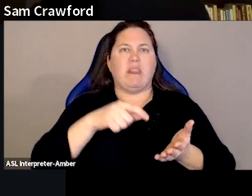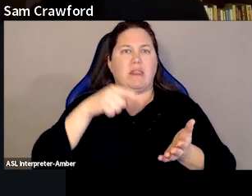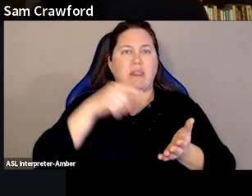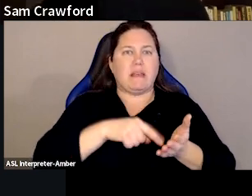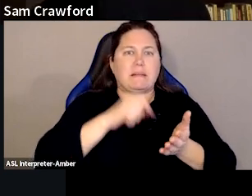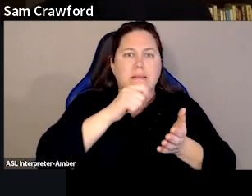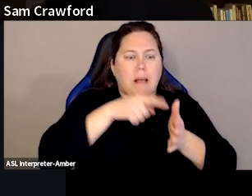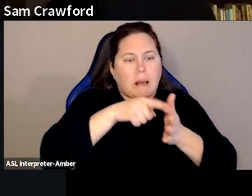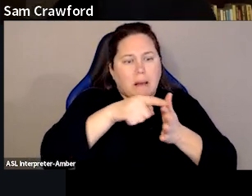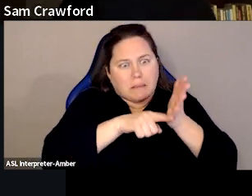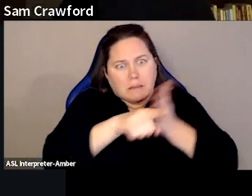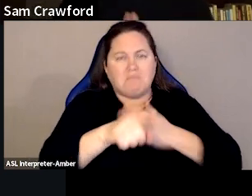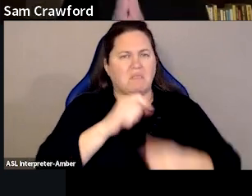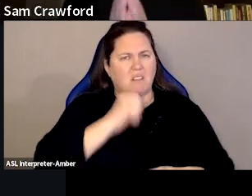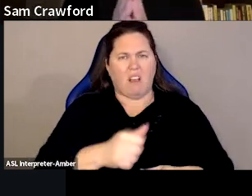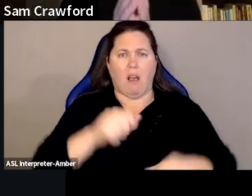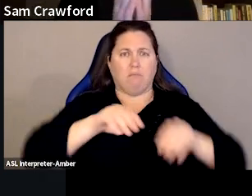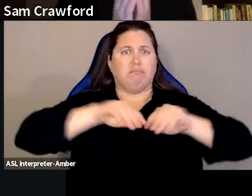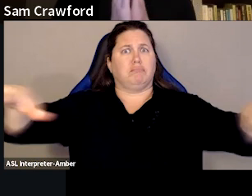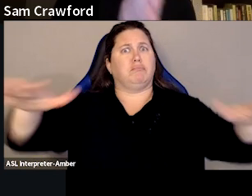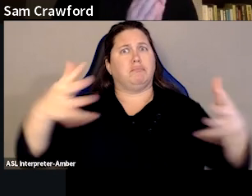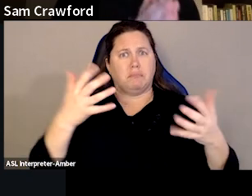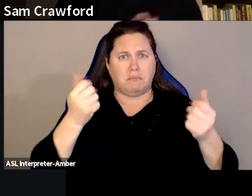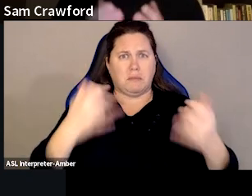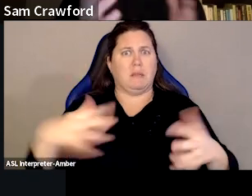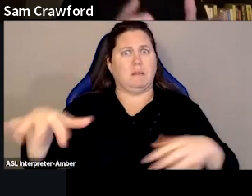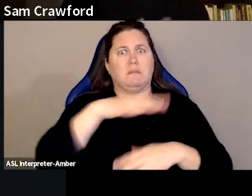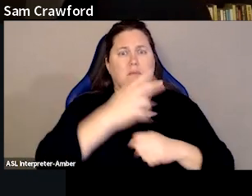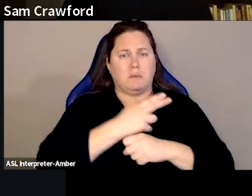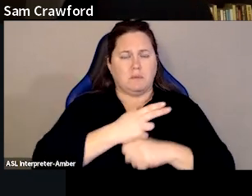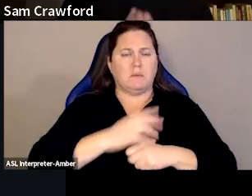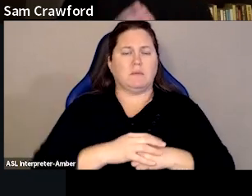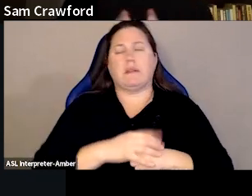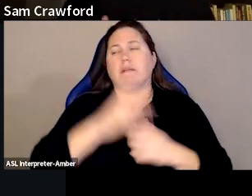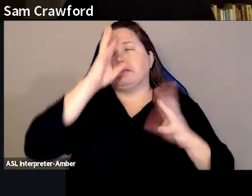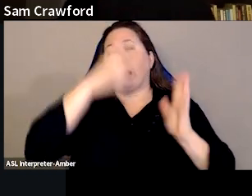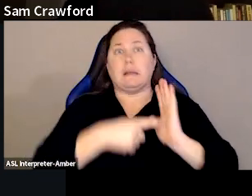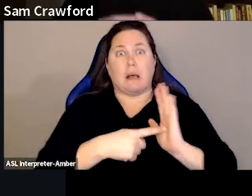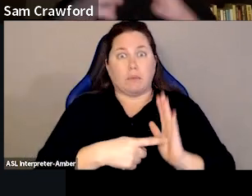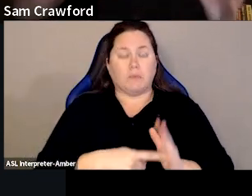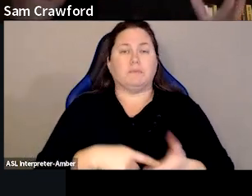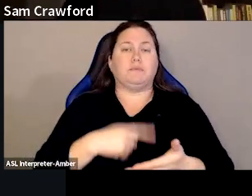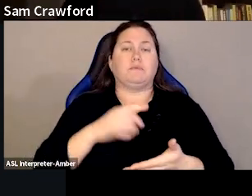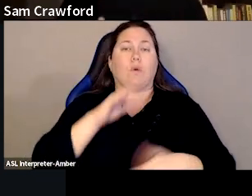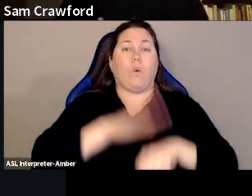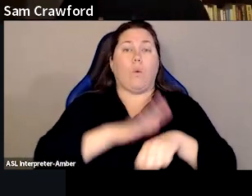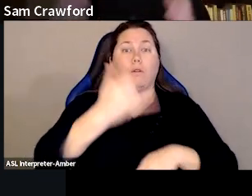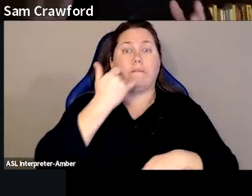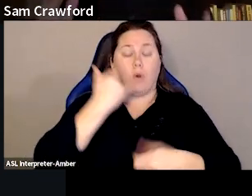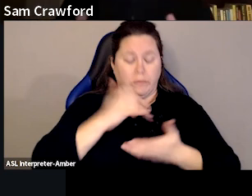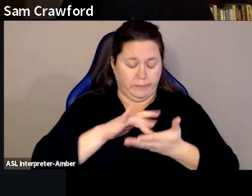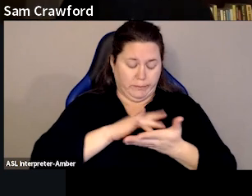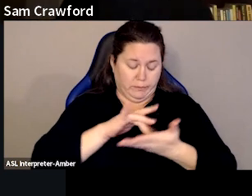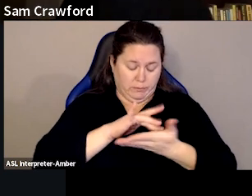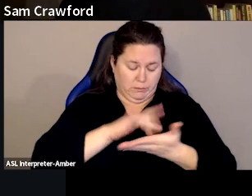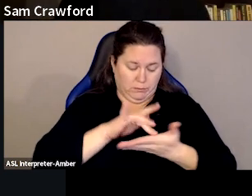thought. So, for example, taking content from one device, let's say on your phone, and publishing that to the wider web is